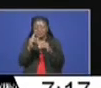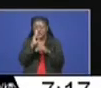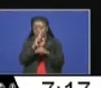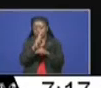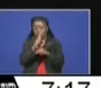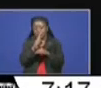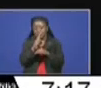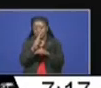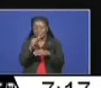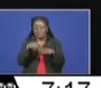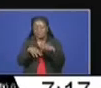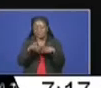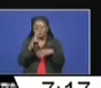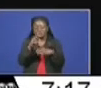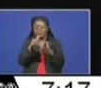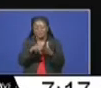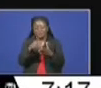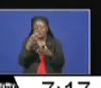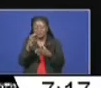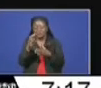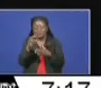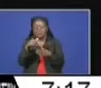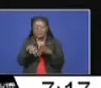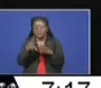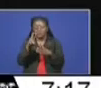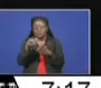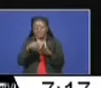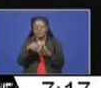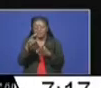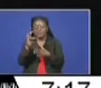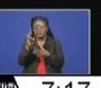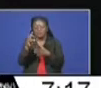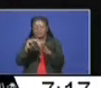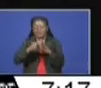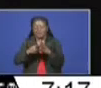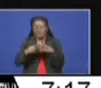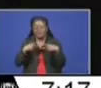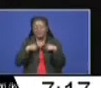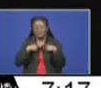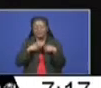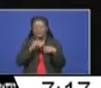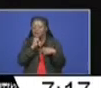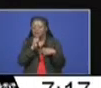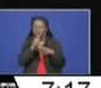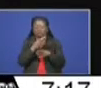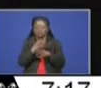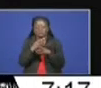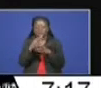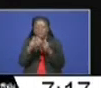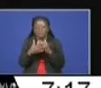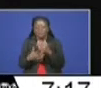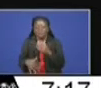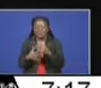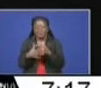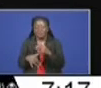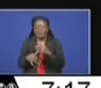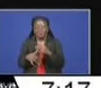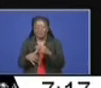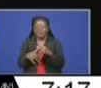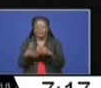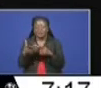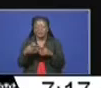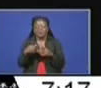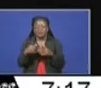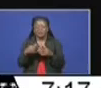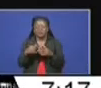November 2016, she began having abnormal bleeding and passing clots. By February, it seemed to worsen and she panicked and eventually got